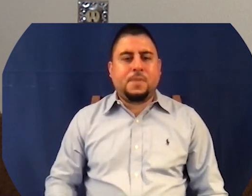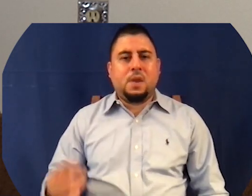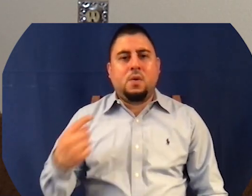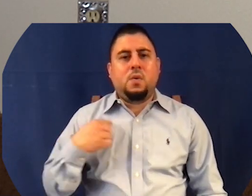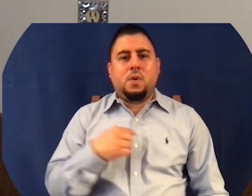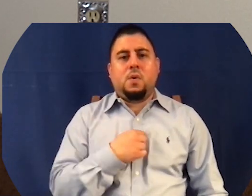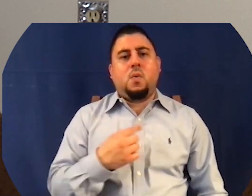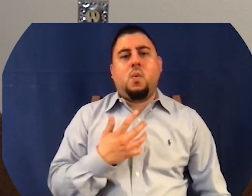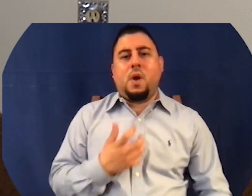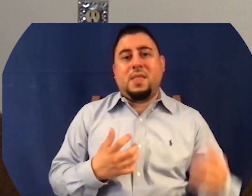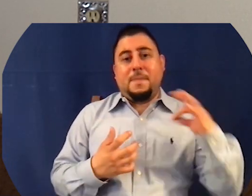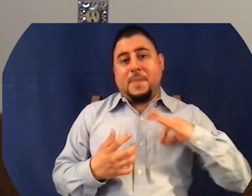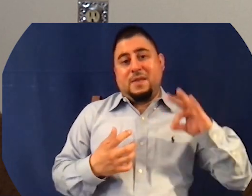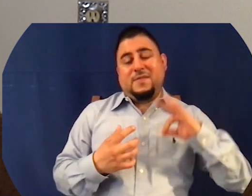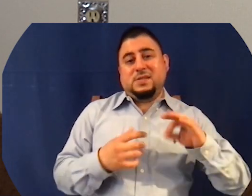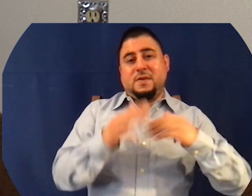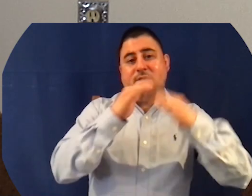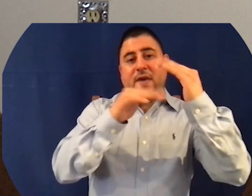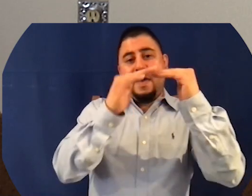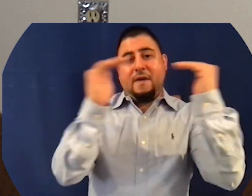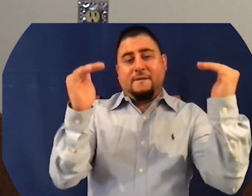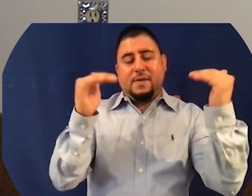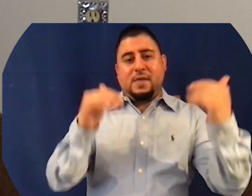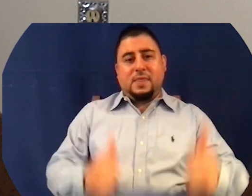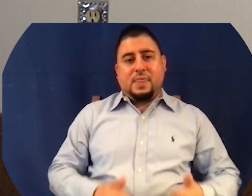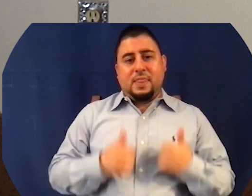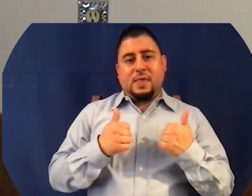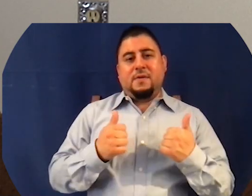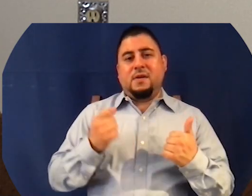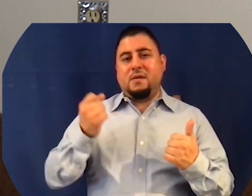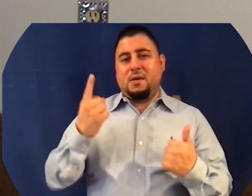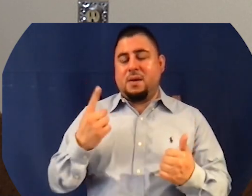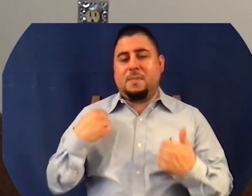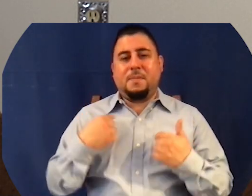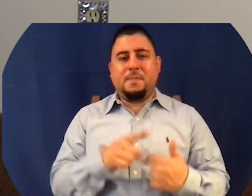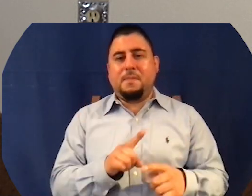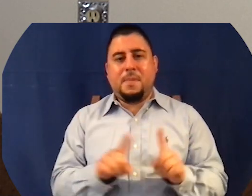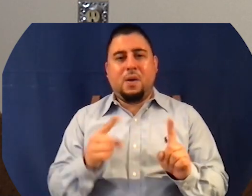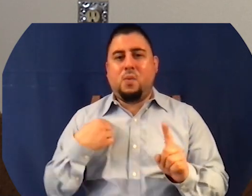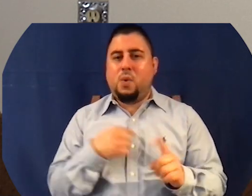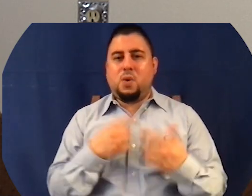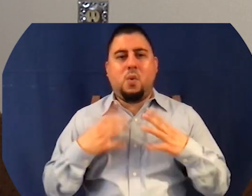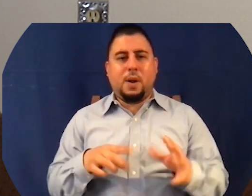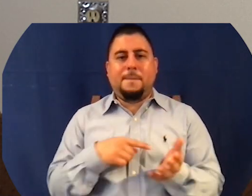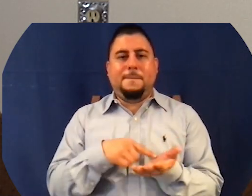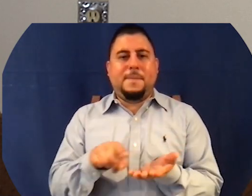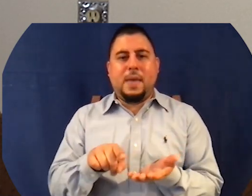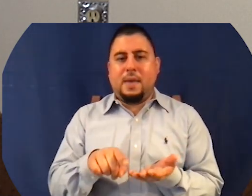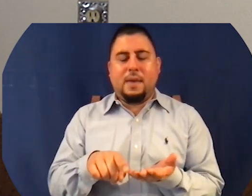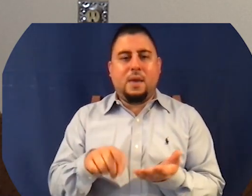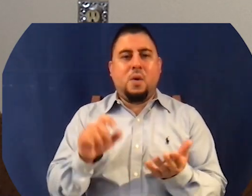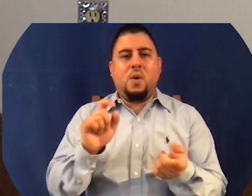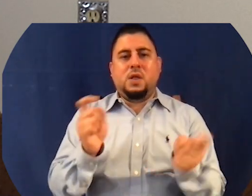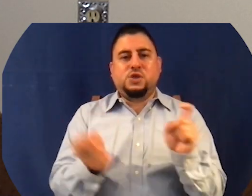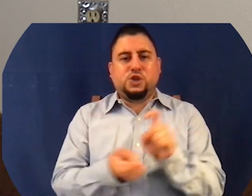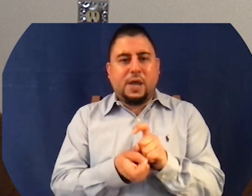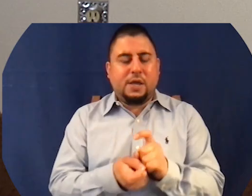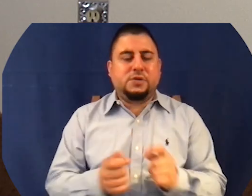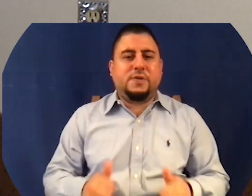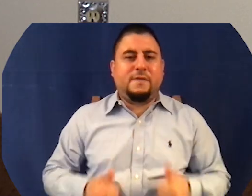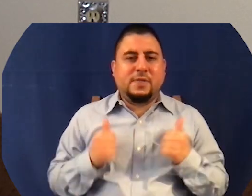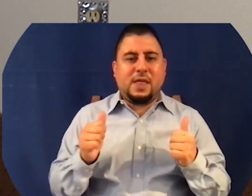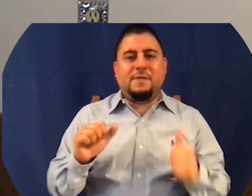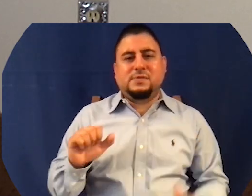We want the benefits of kingdom living, but we don't want the change in vision and